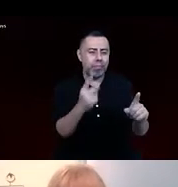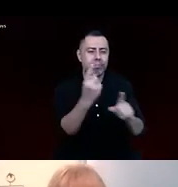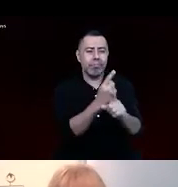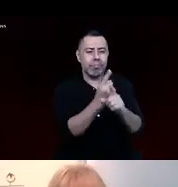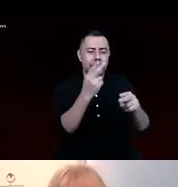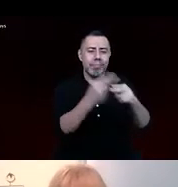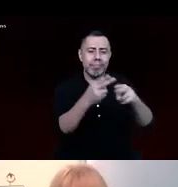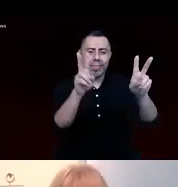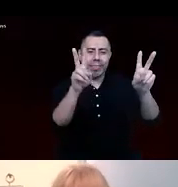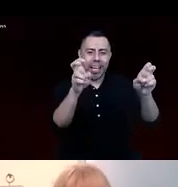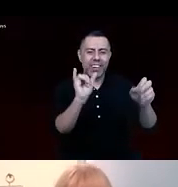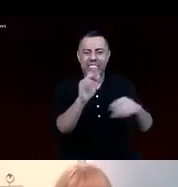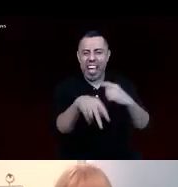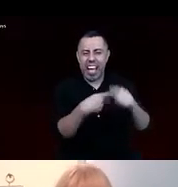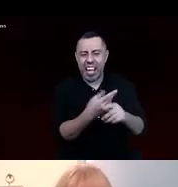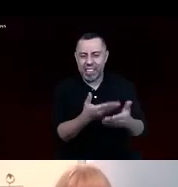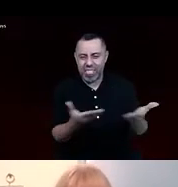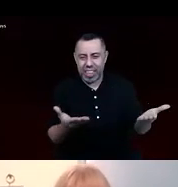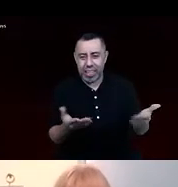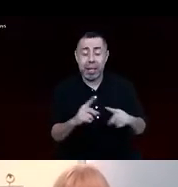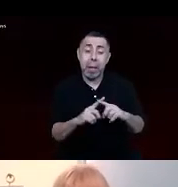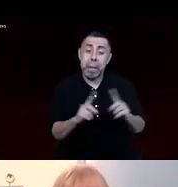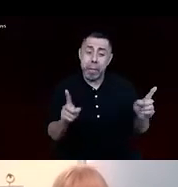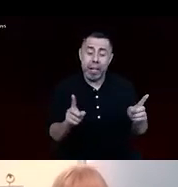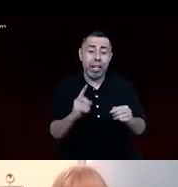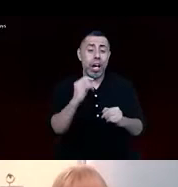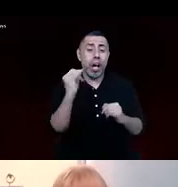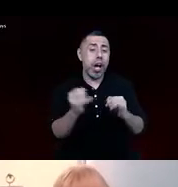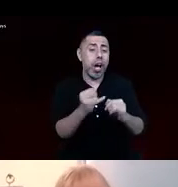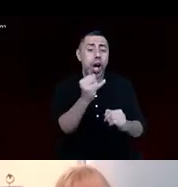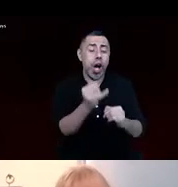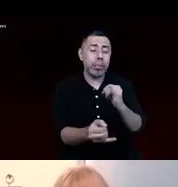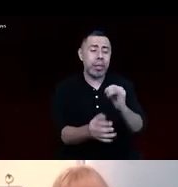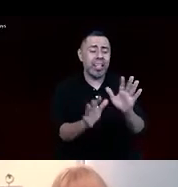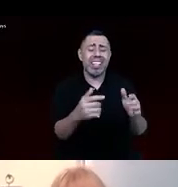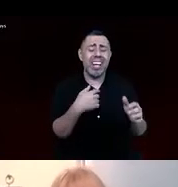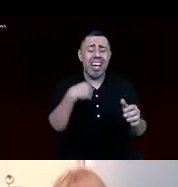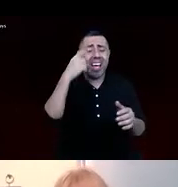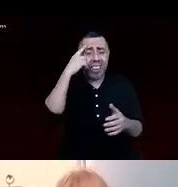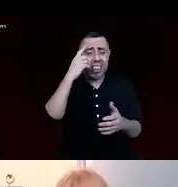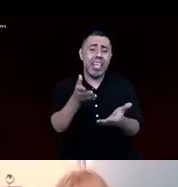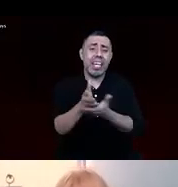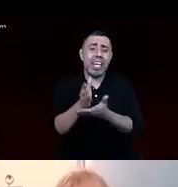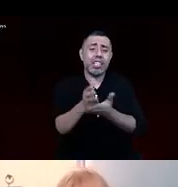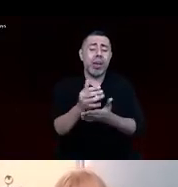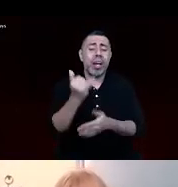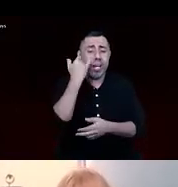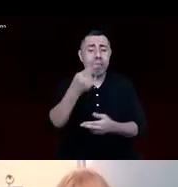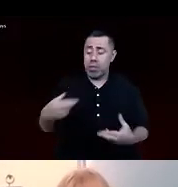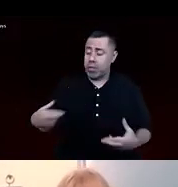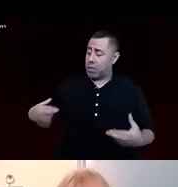of thing. But ultimately, but I think it's okay not to do anything for a